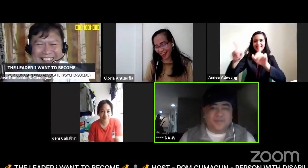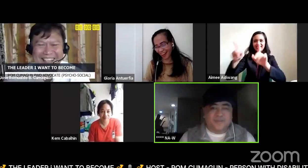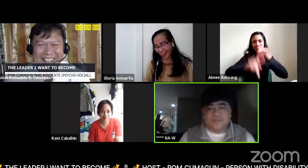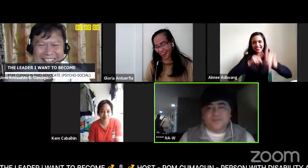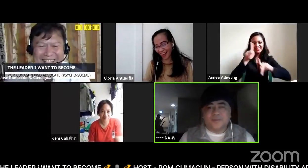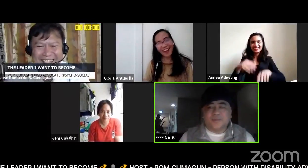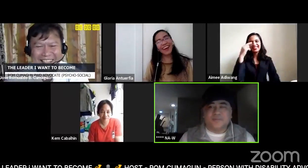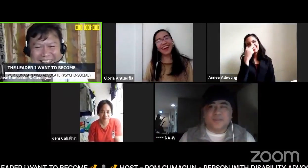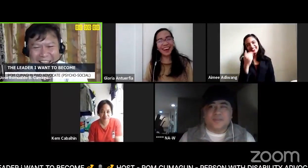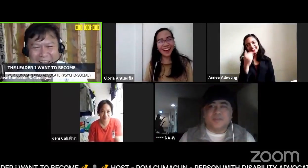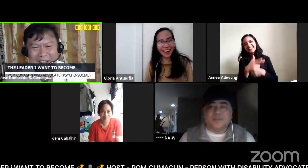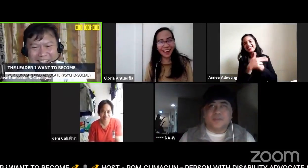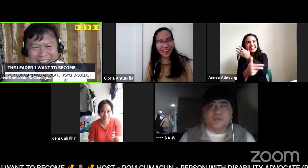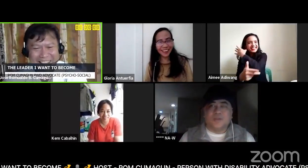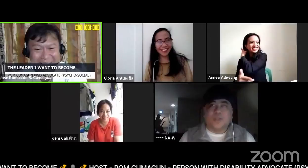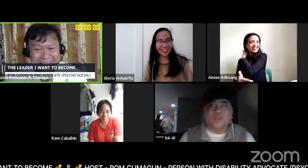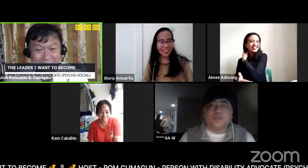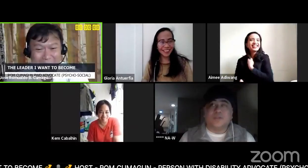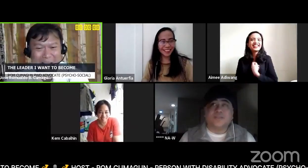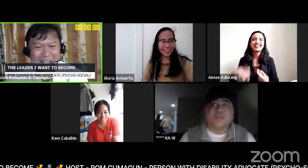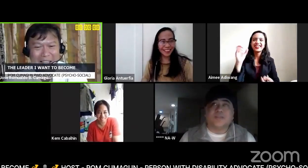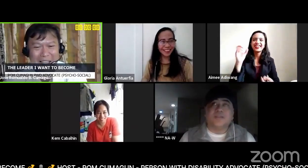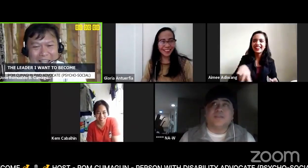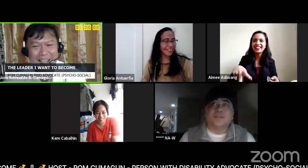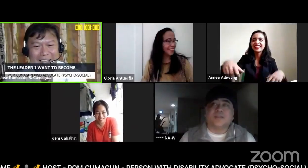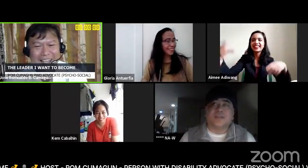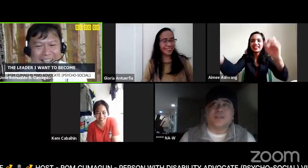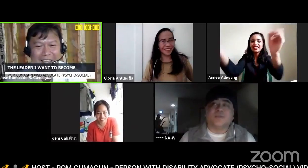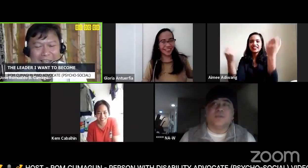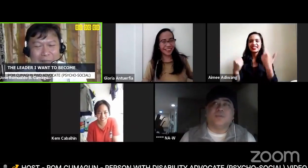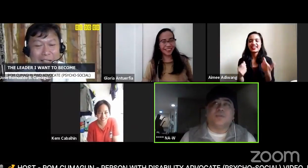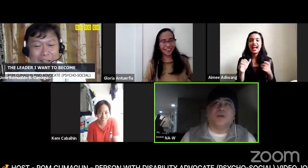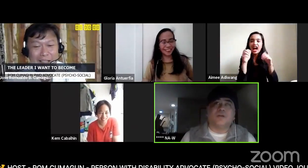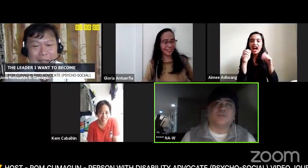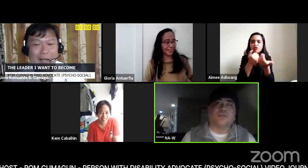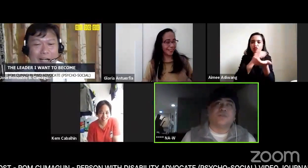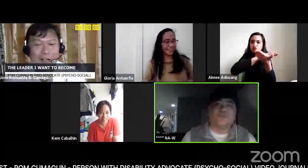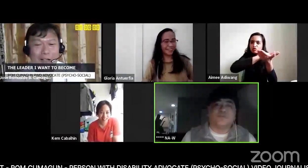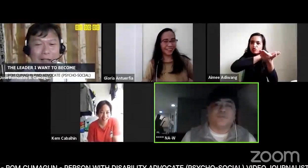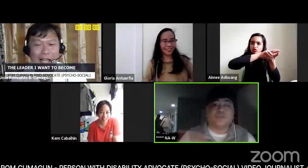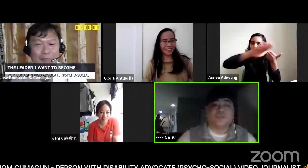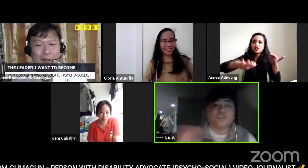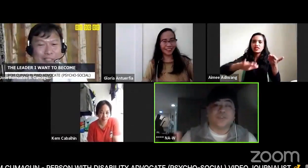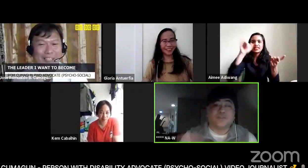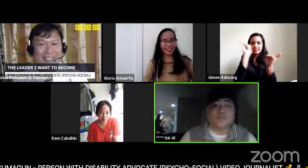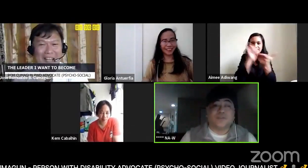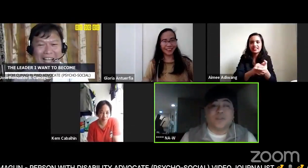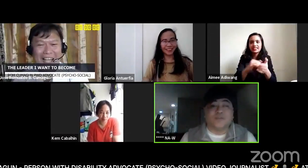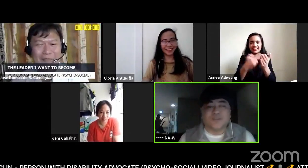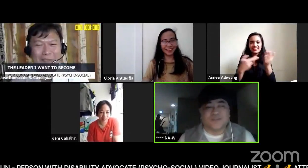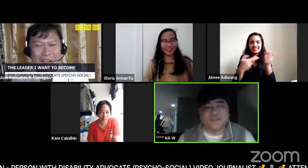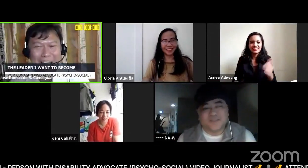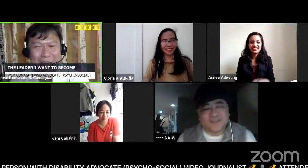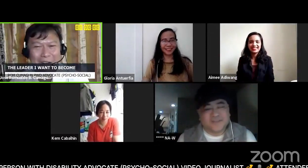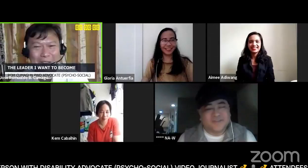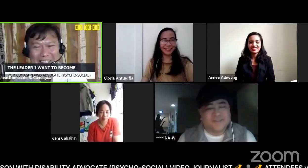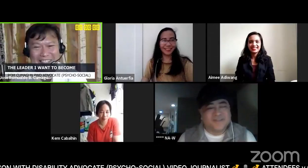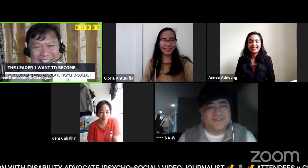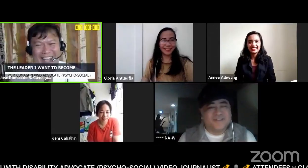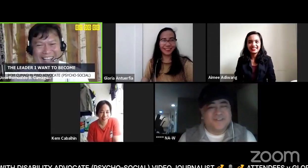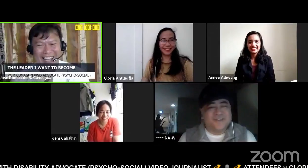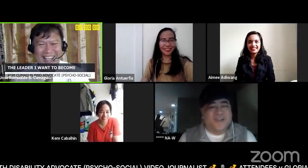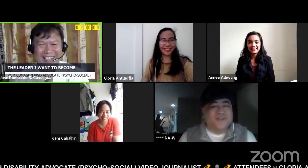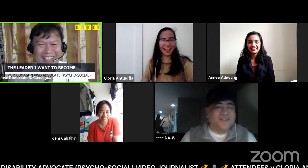Yeah, but yun nga, the audacity can only be a function of what resources that you have.